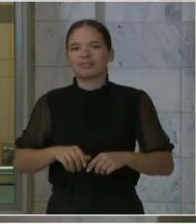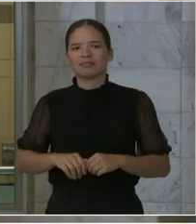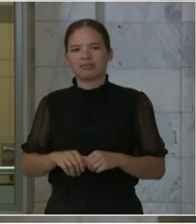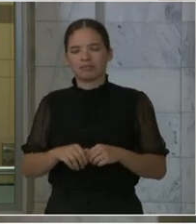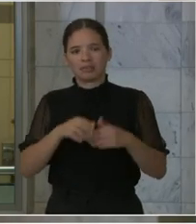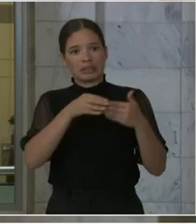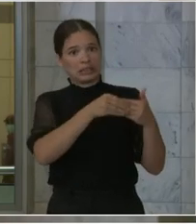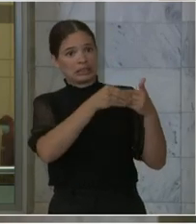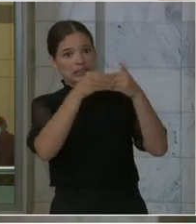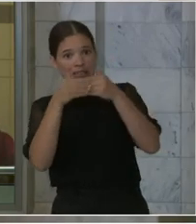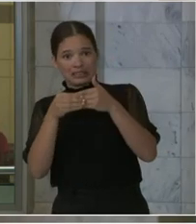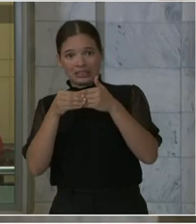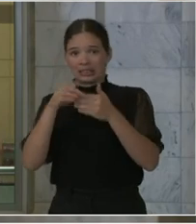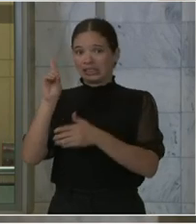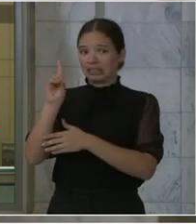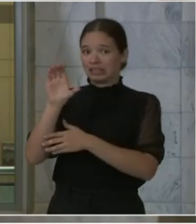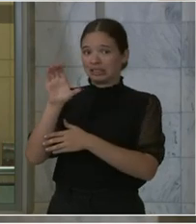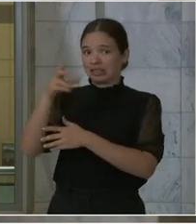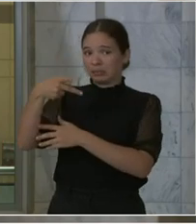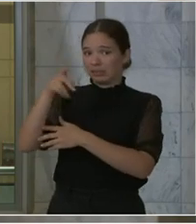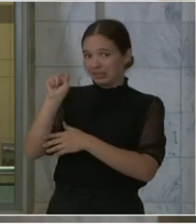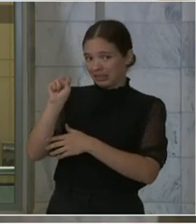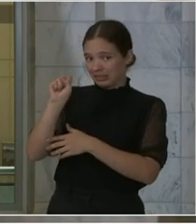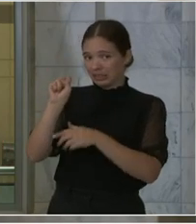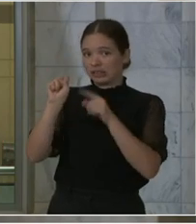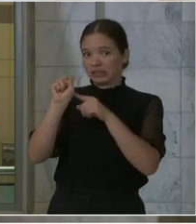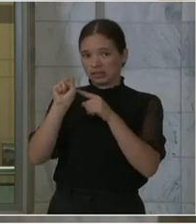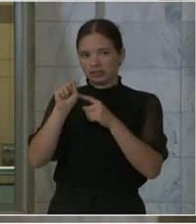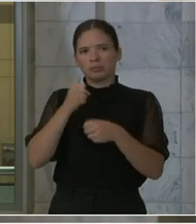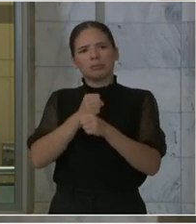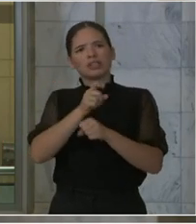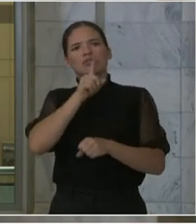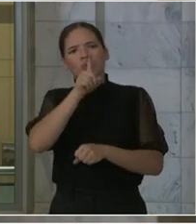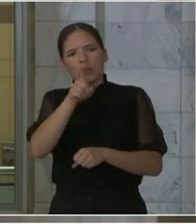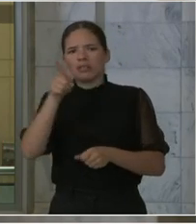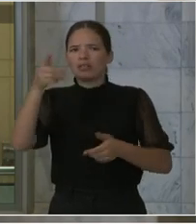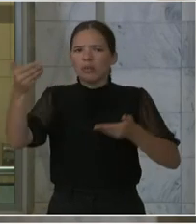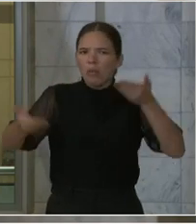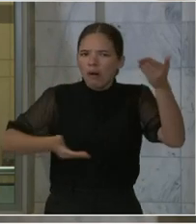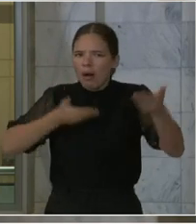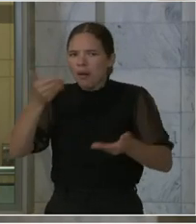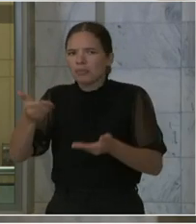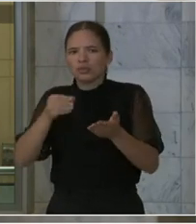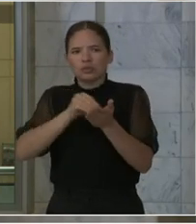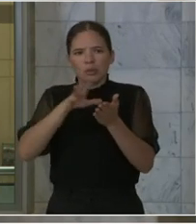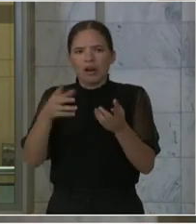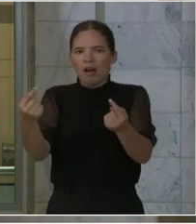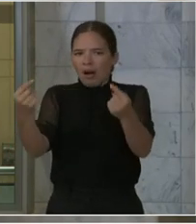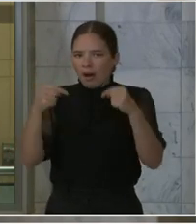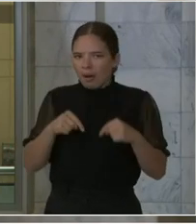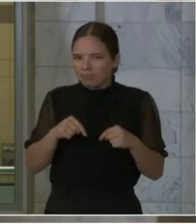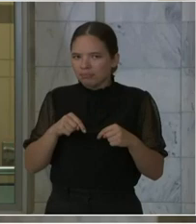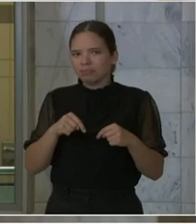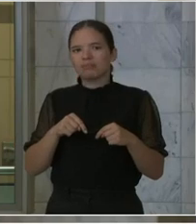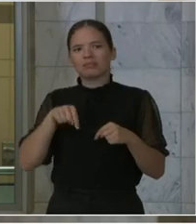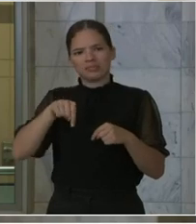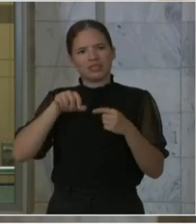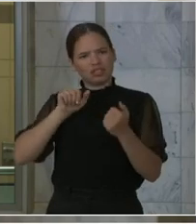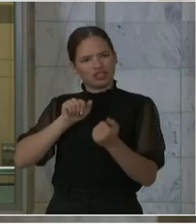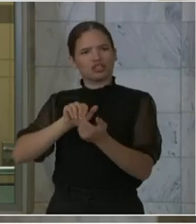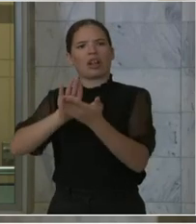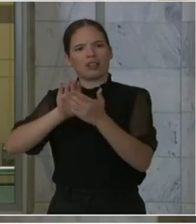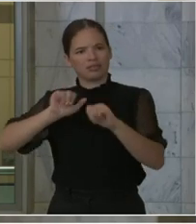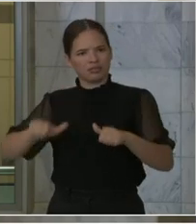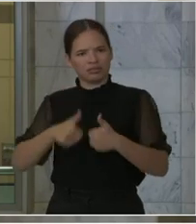sure that we were welcoming them to challenging environments where they are loved,